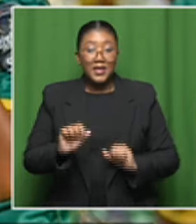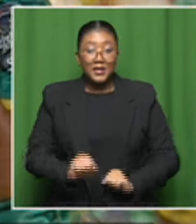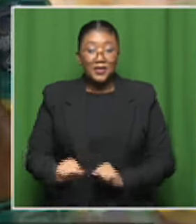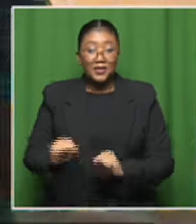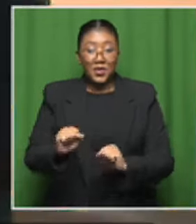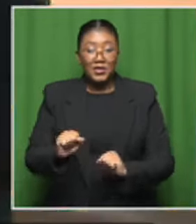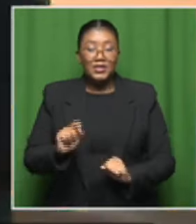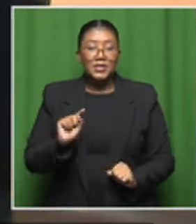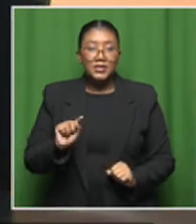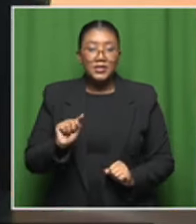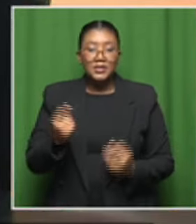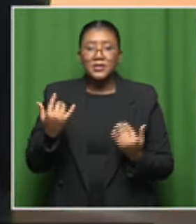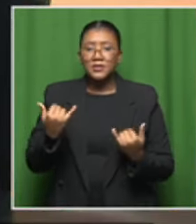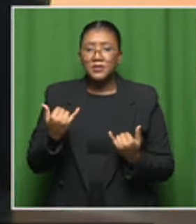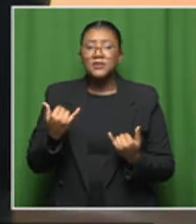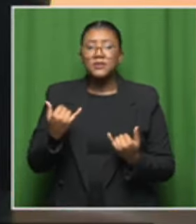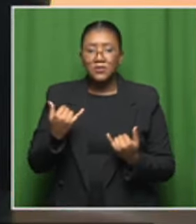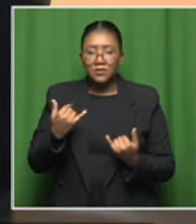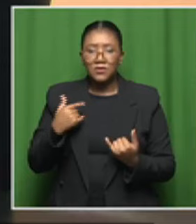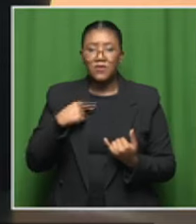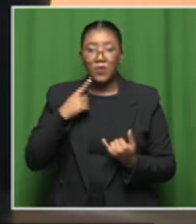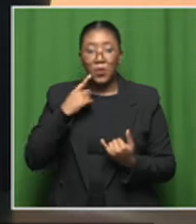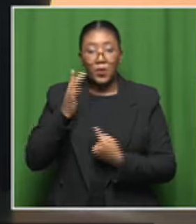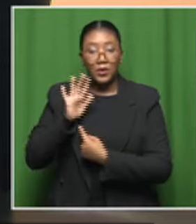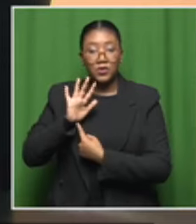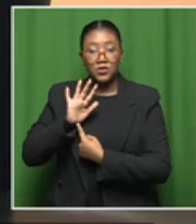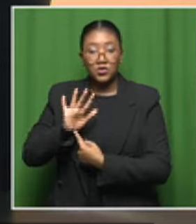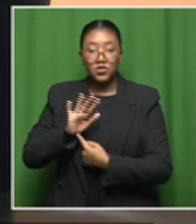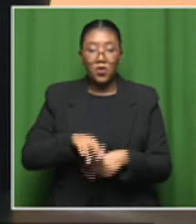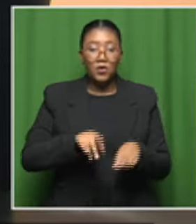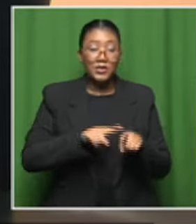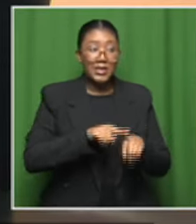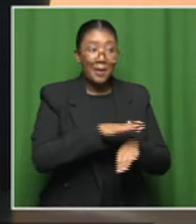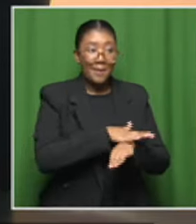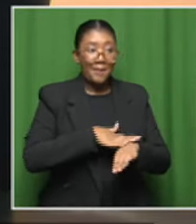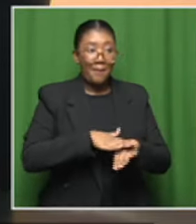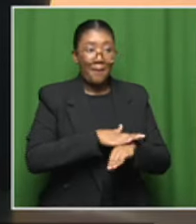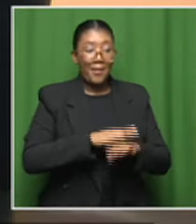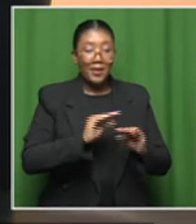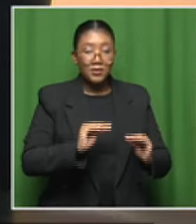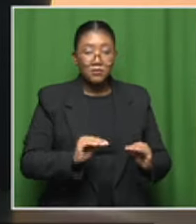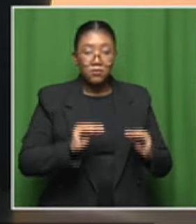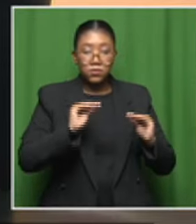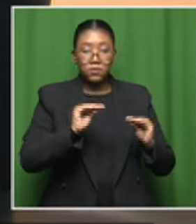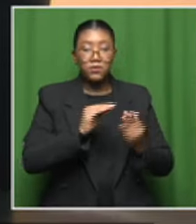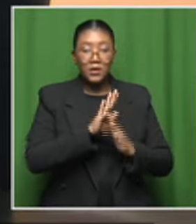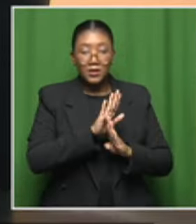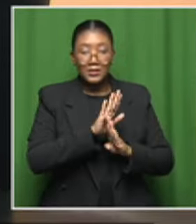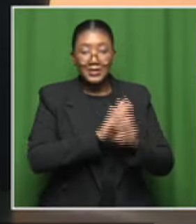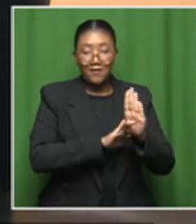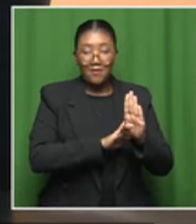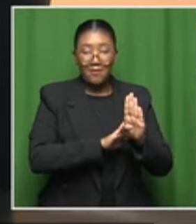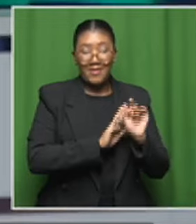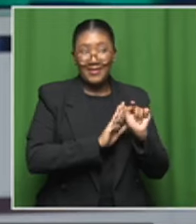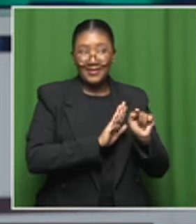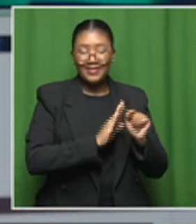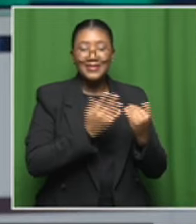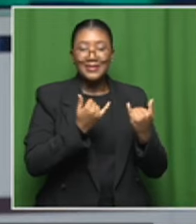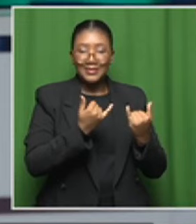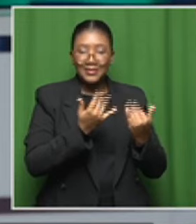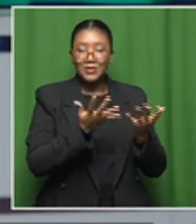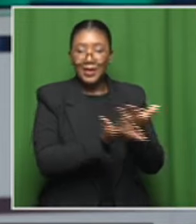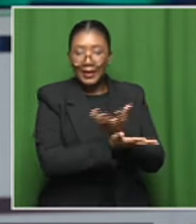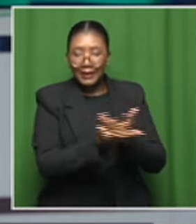right now is basically highlight everything that is happening from your grassroots, everything that has to do with development. We want to make sure that we engage